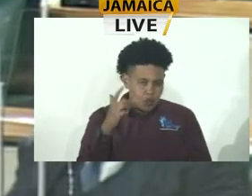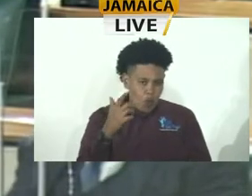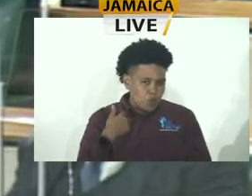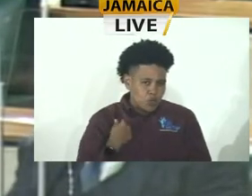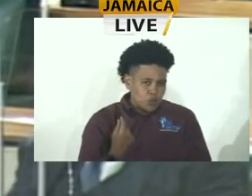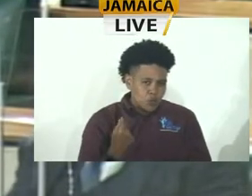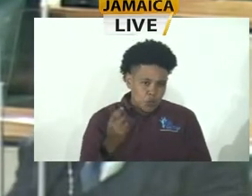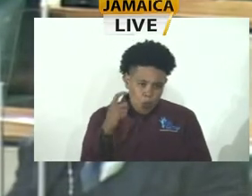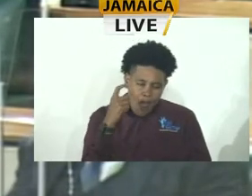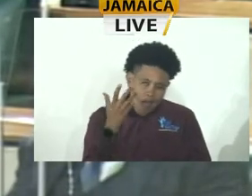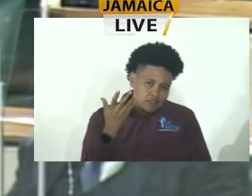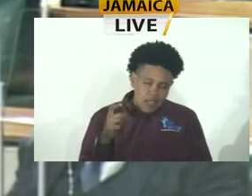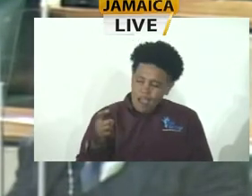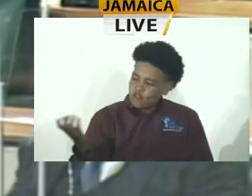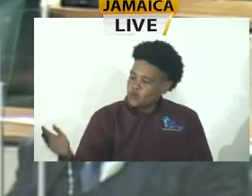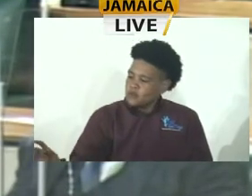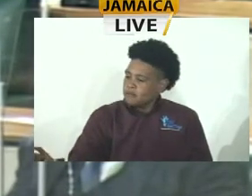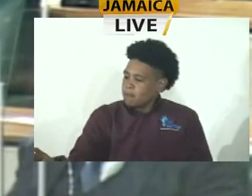doing